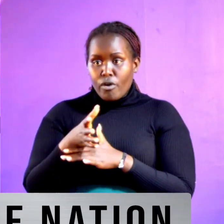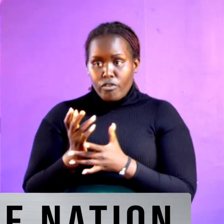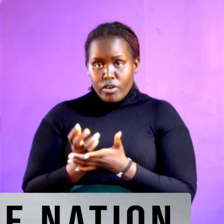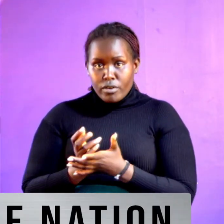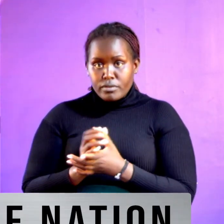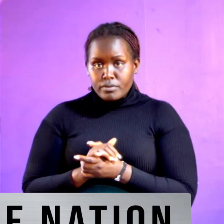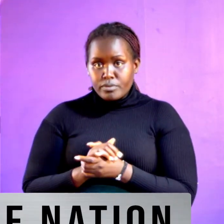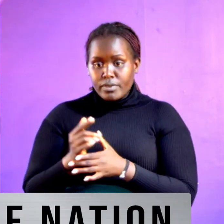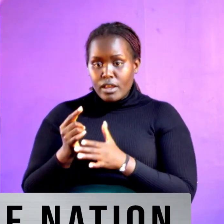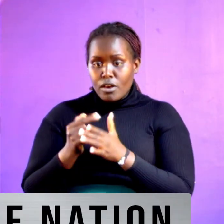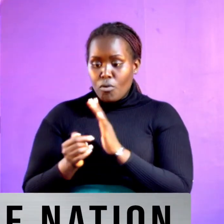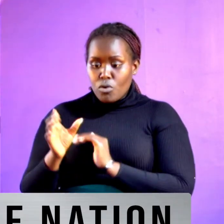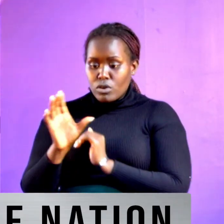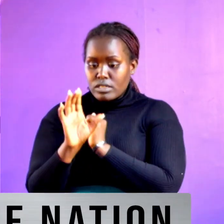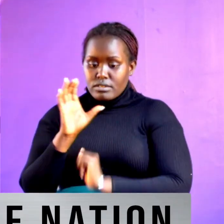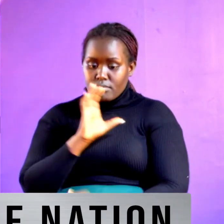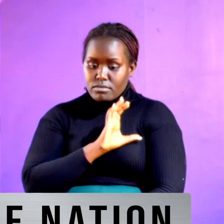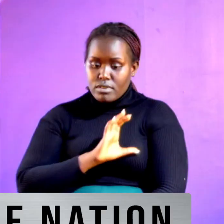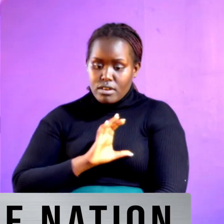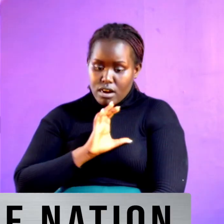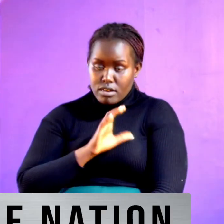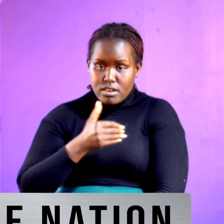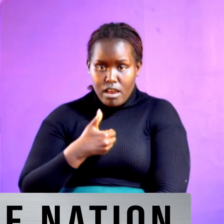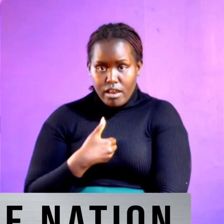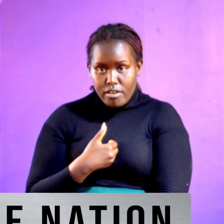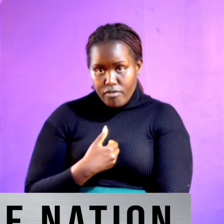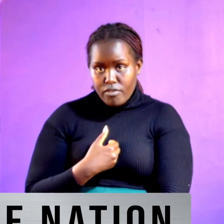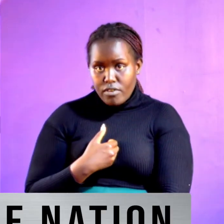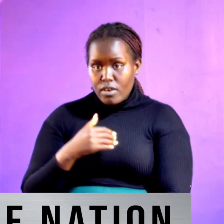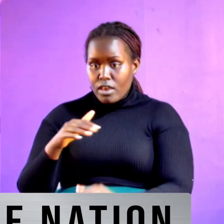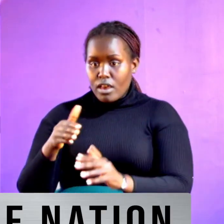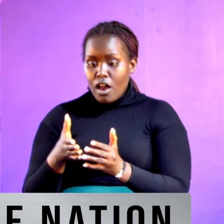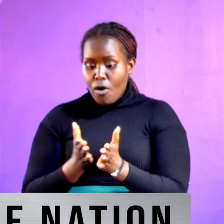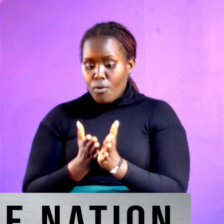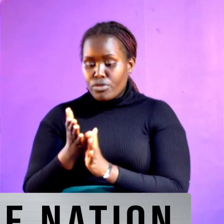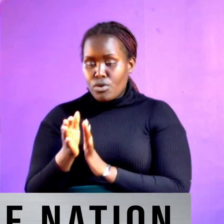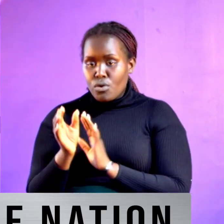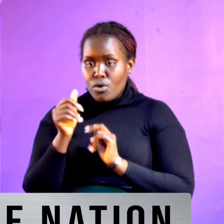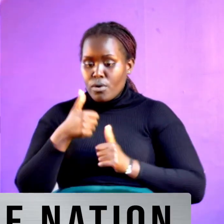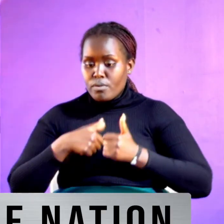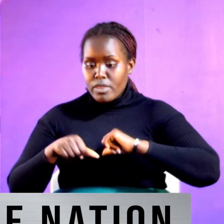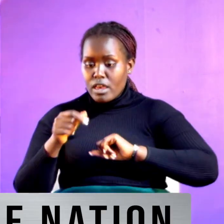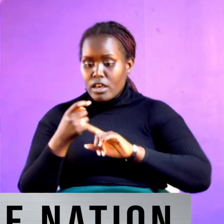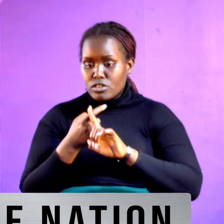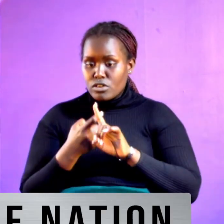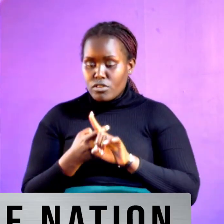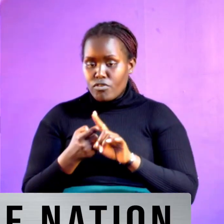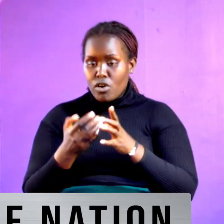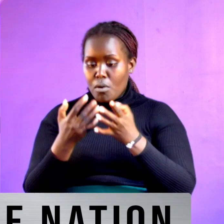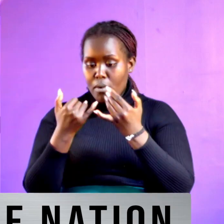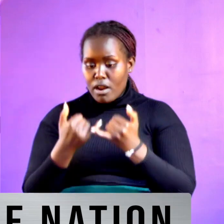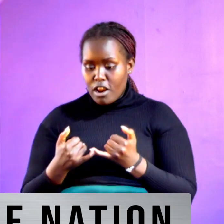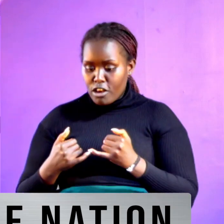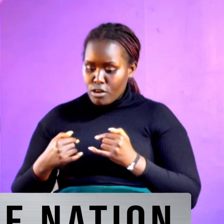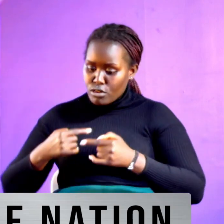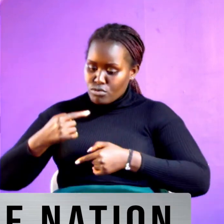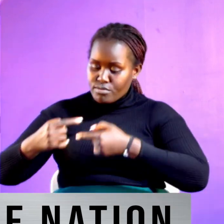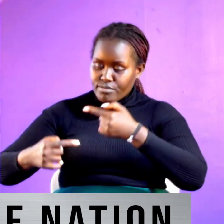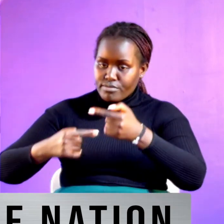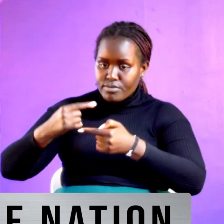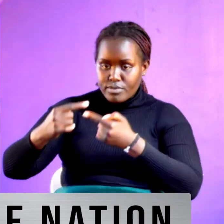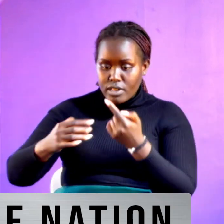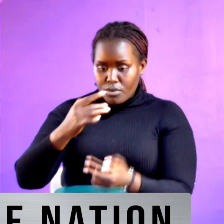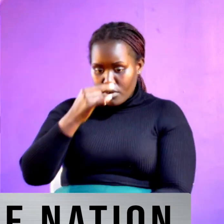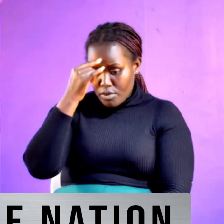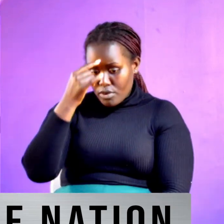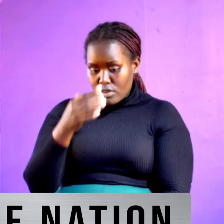you know, what character he could portray by his actions from now henceforth. Because, I mean,